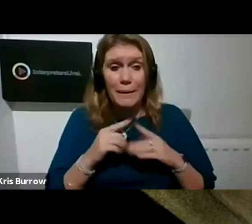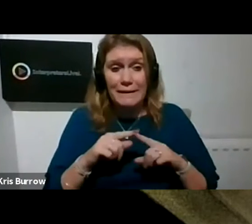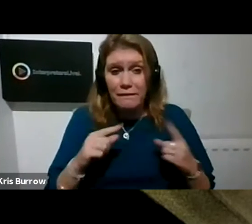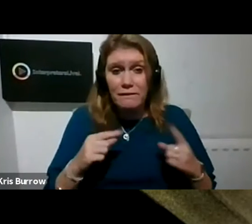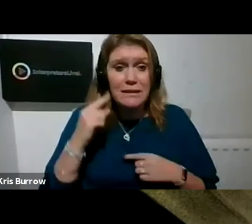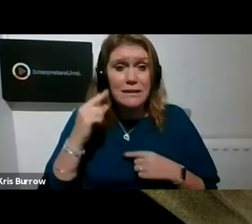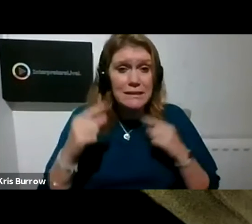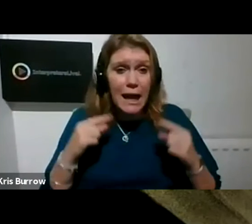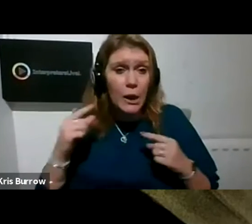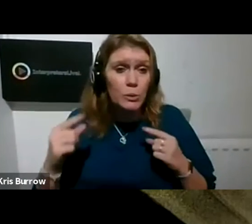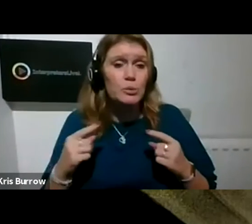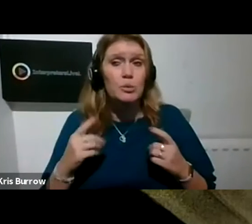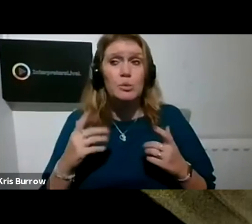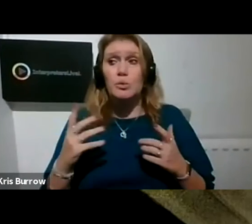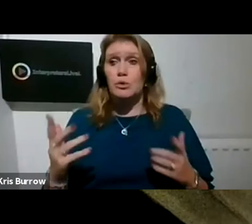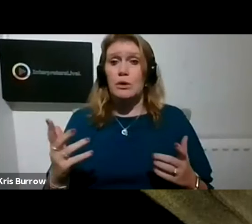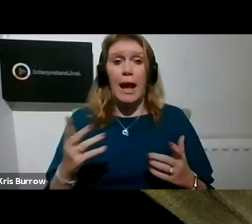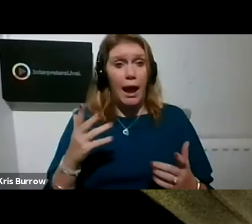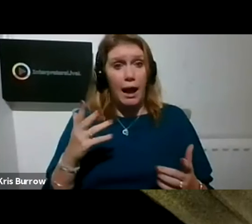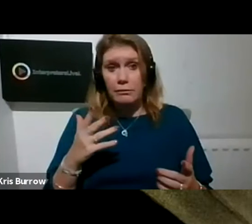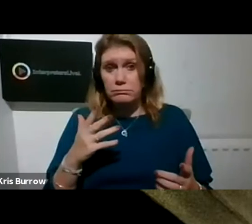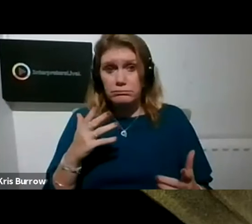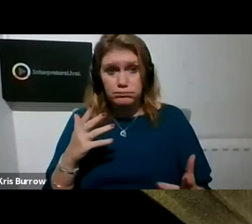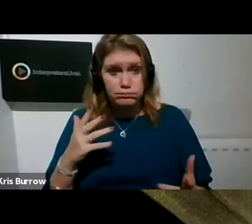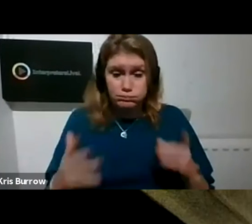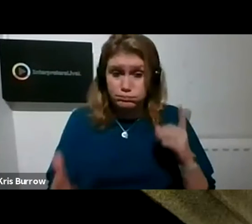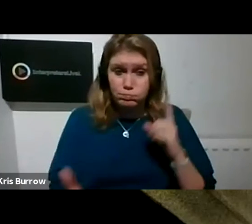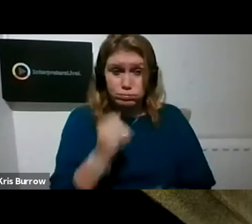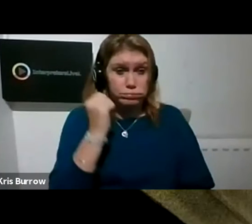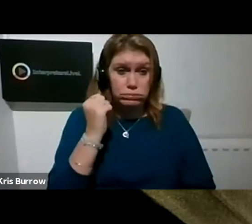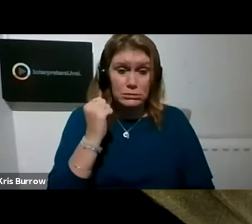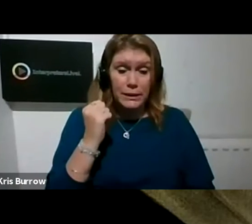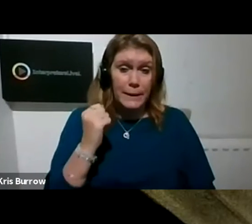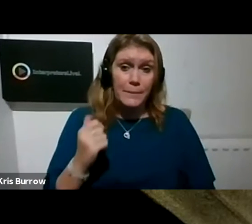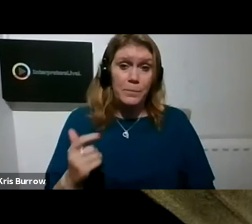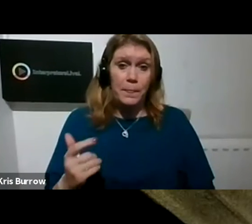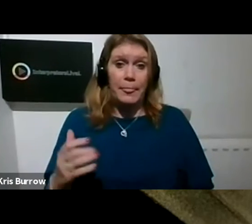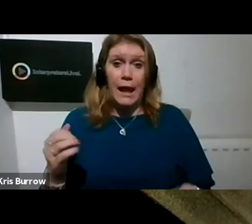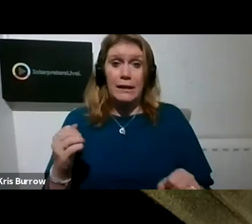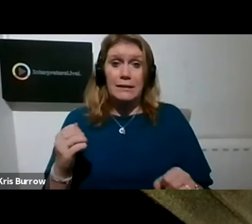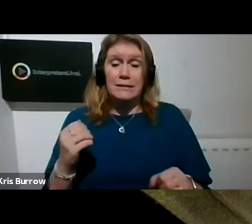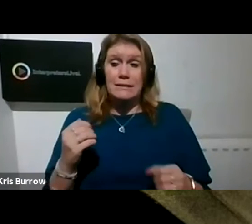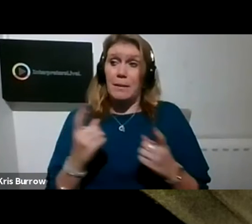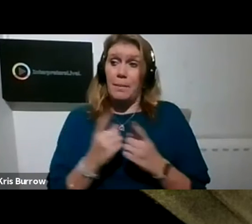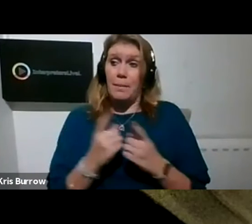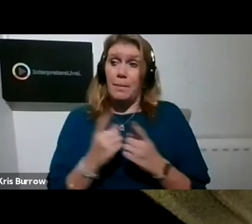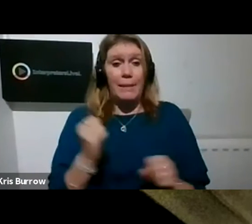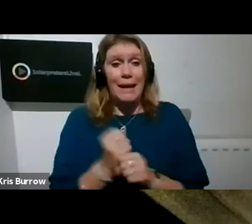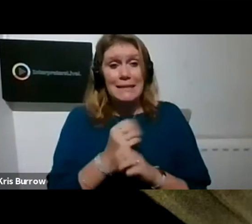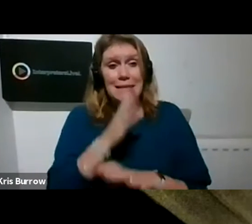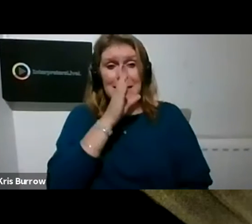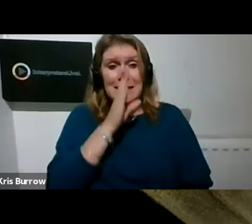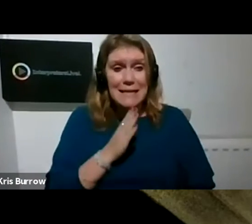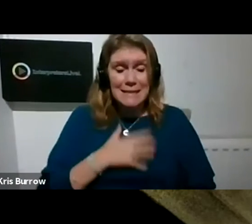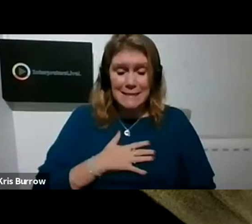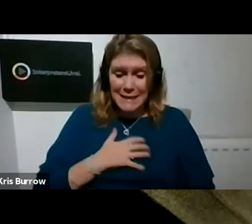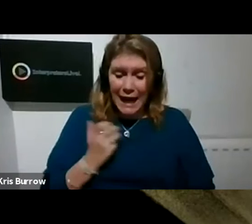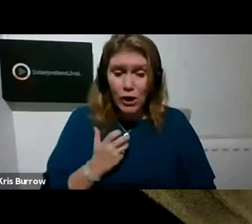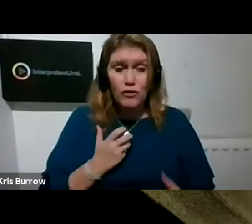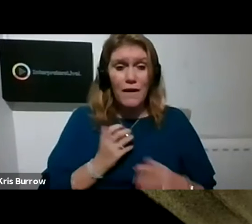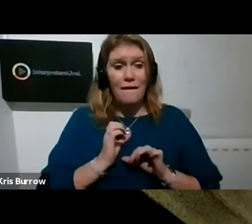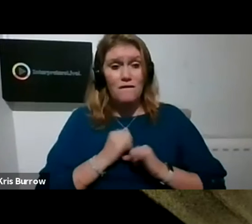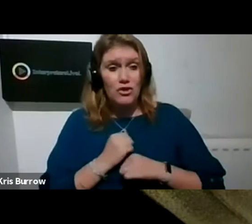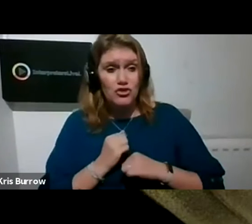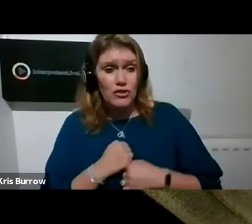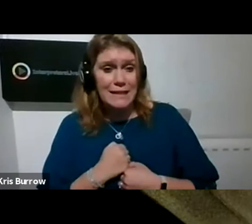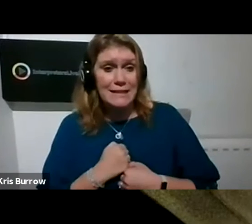And you absolutely succeeded in taking something that's makes us all so sad and so angry and so frustrated,